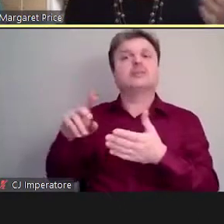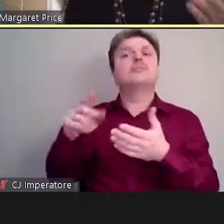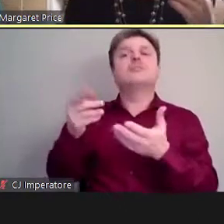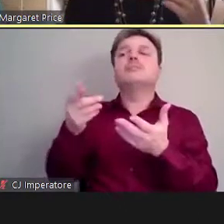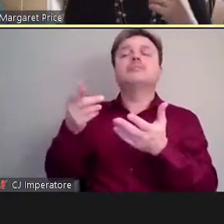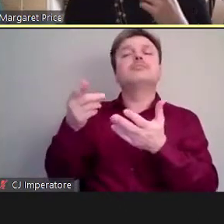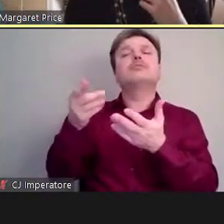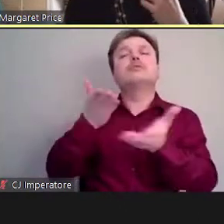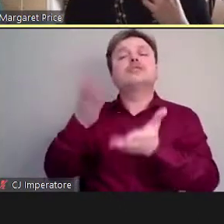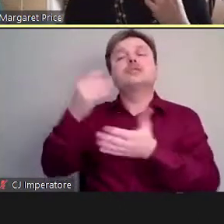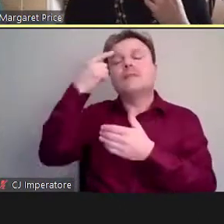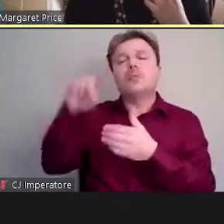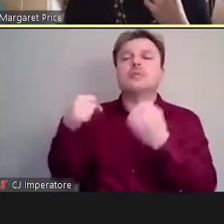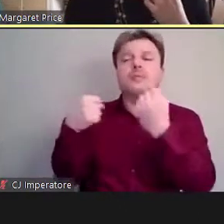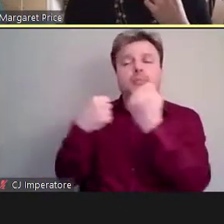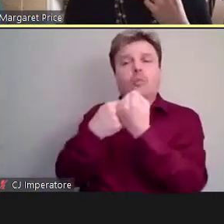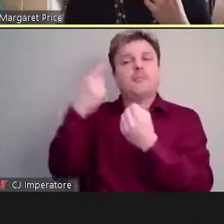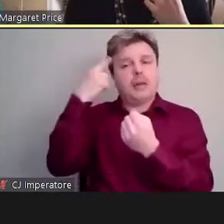health,